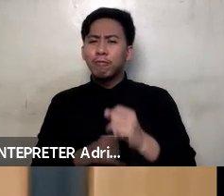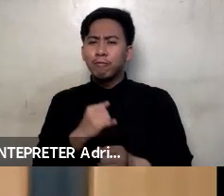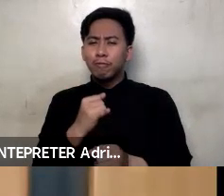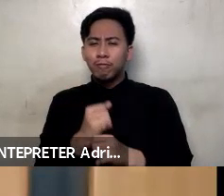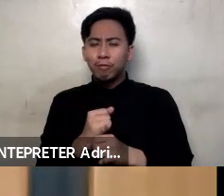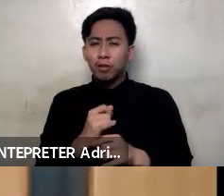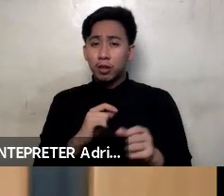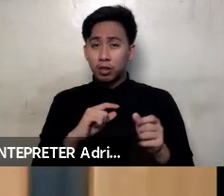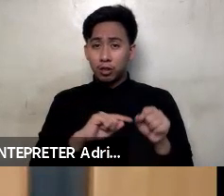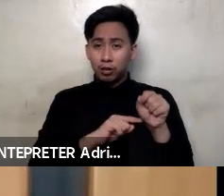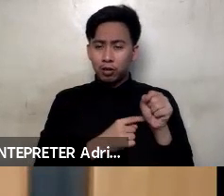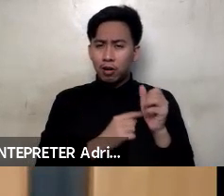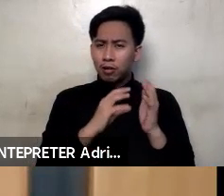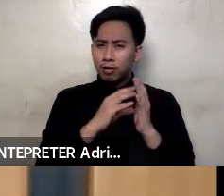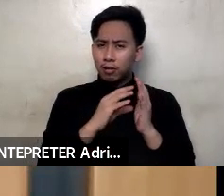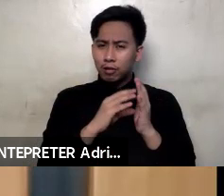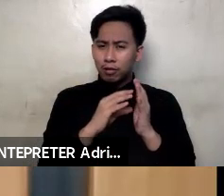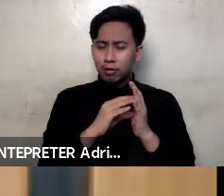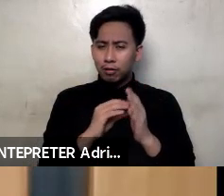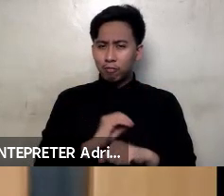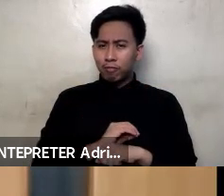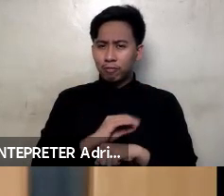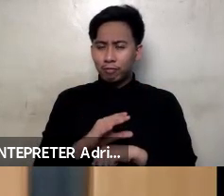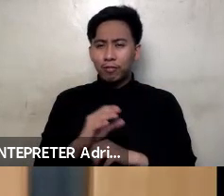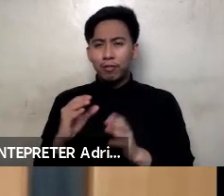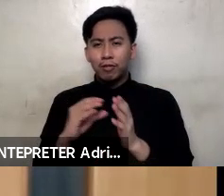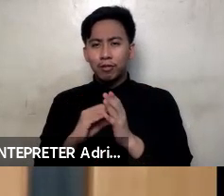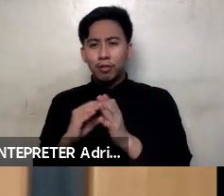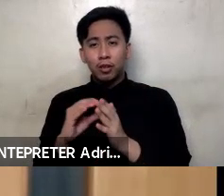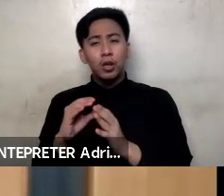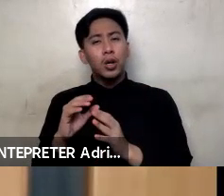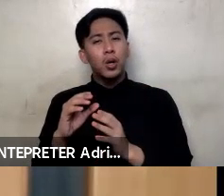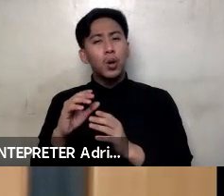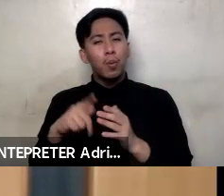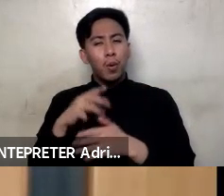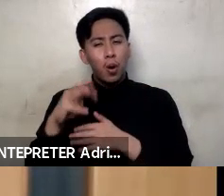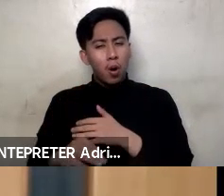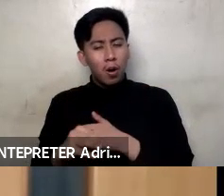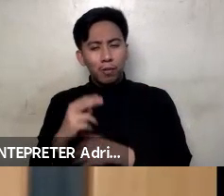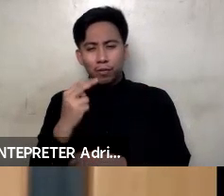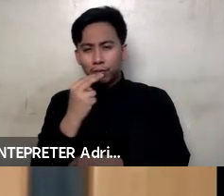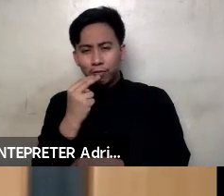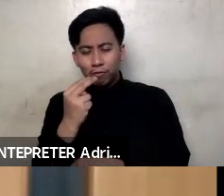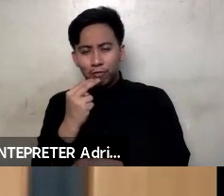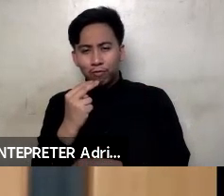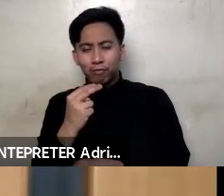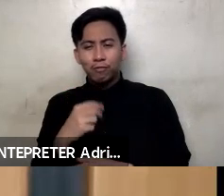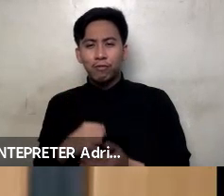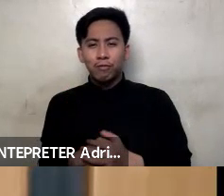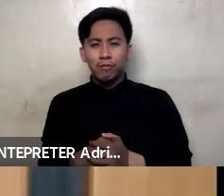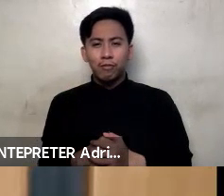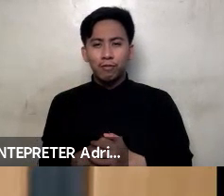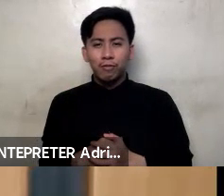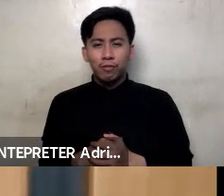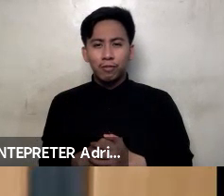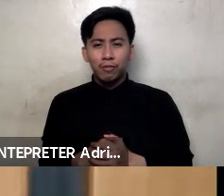city for implementation of the City Nutrition Governance Program. He pledged to put his mayoralty